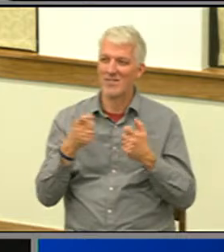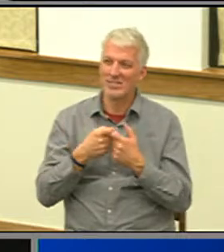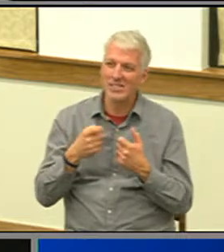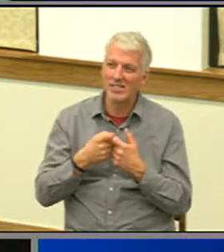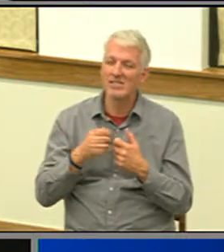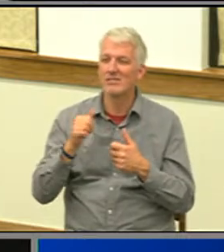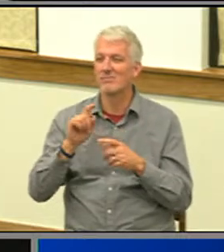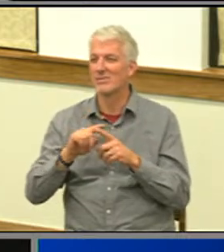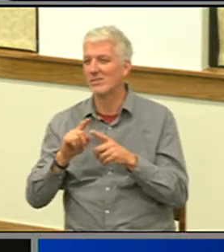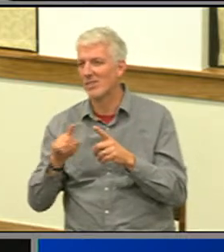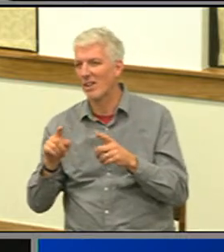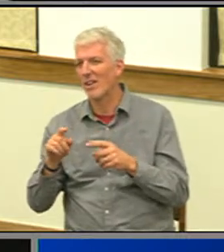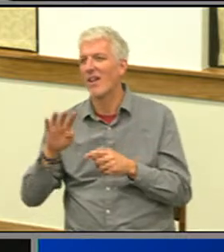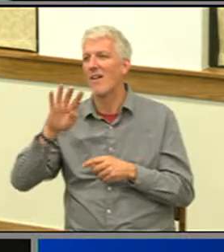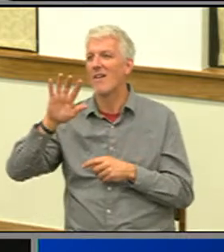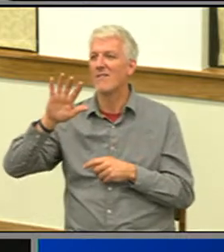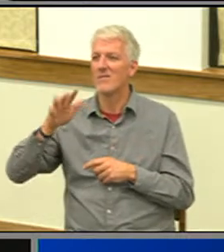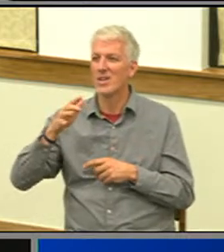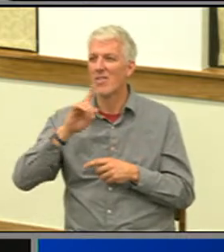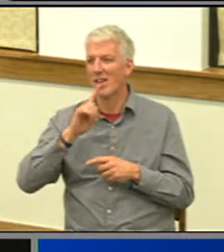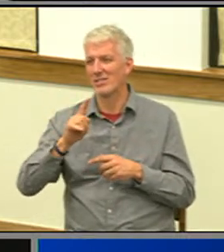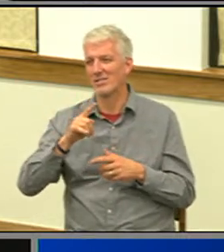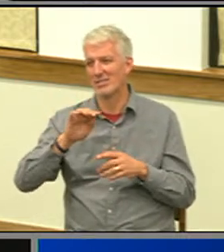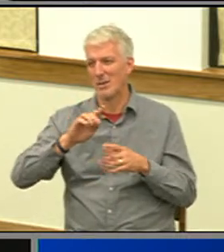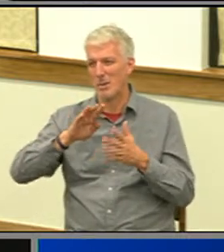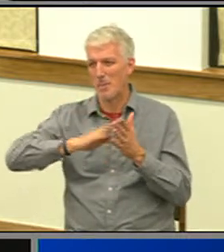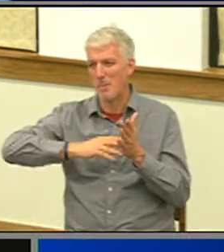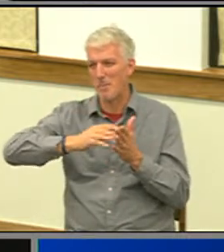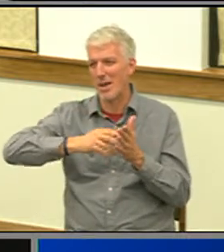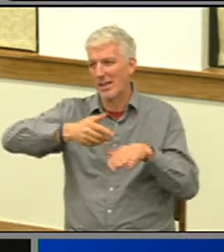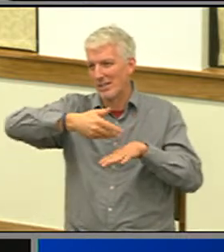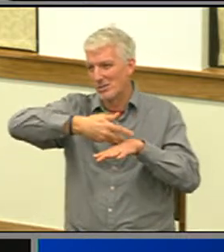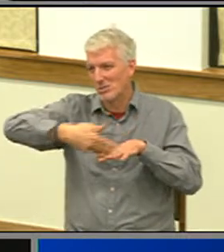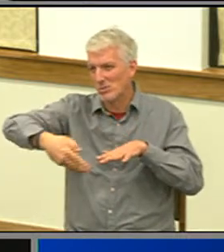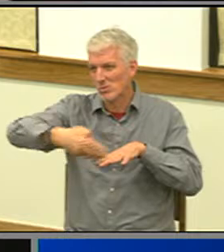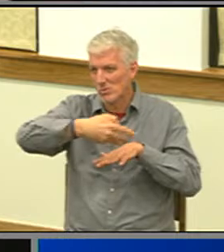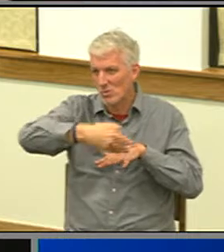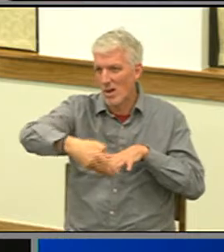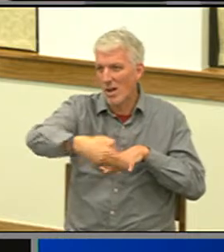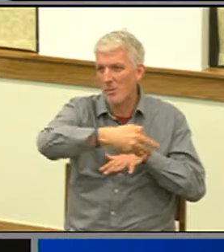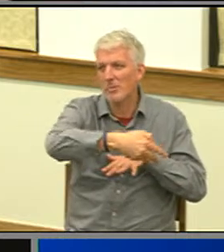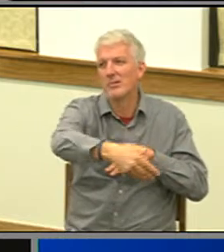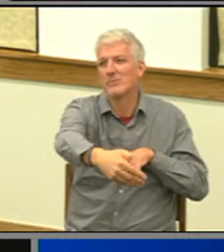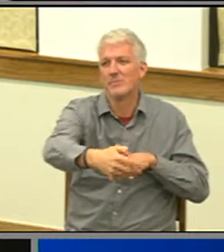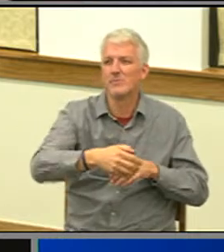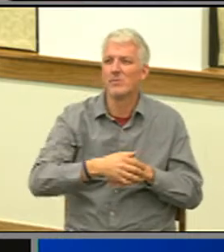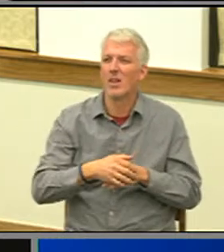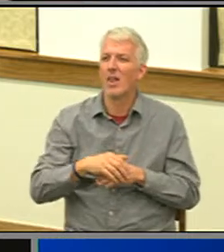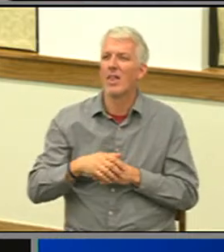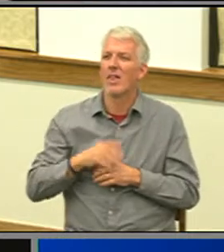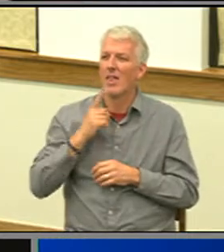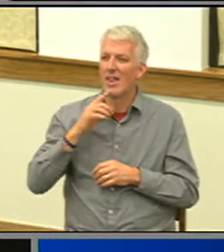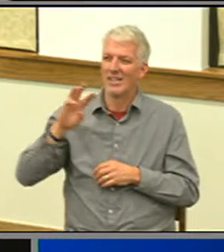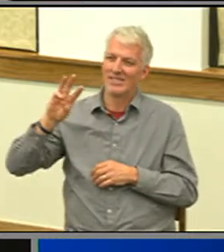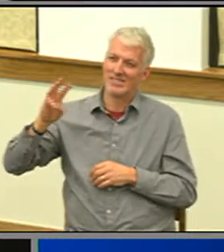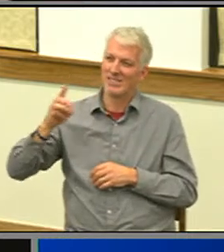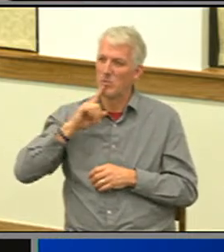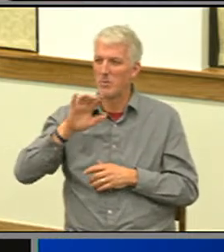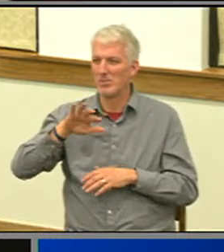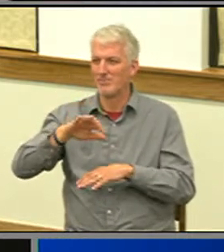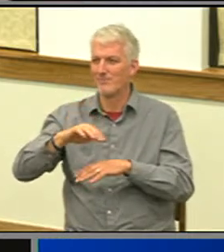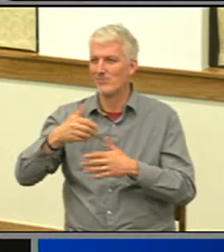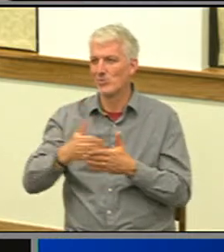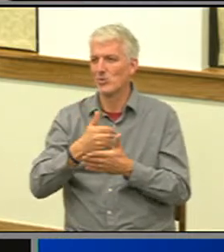installation of traffic striping, signing, and pavement markings. And Phase 6 will be planting of new trees. And we'll cover